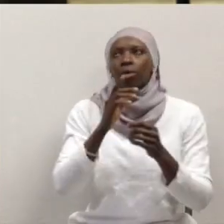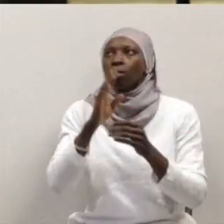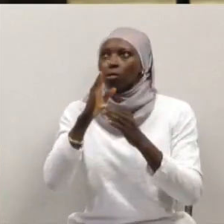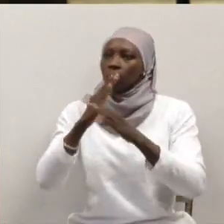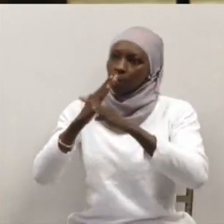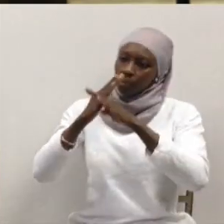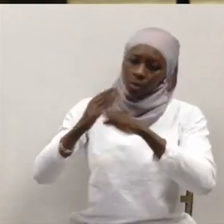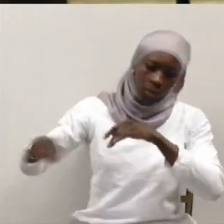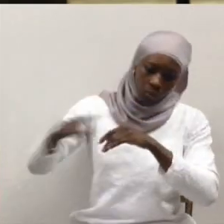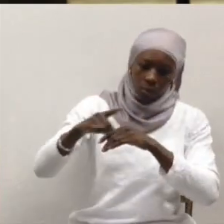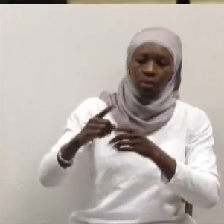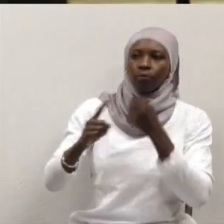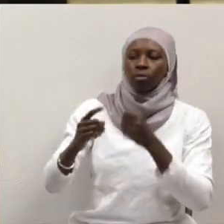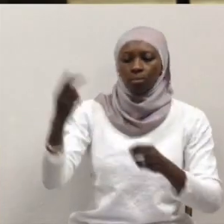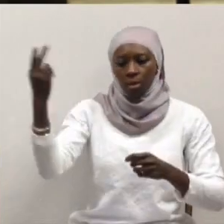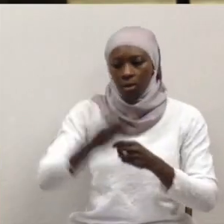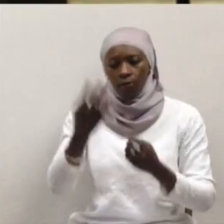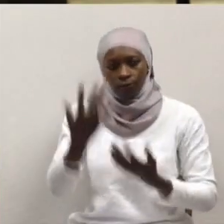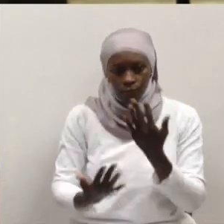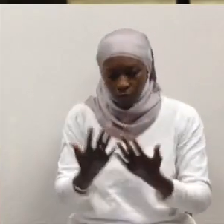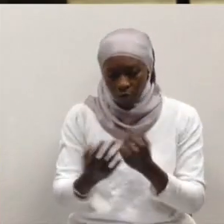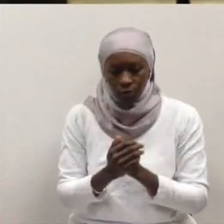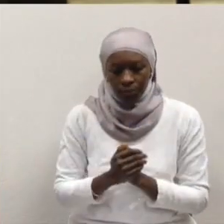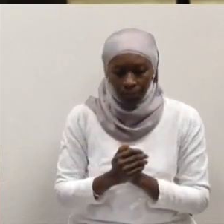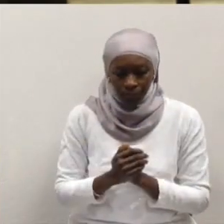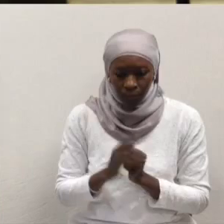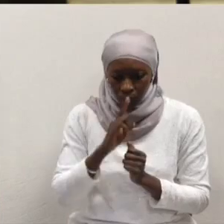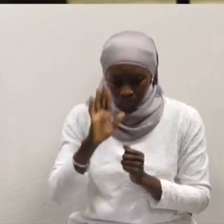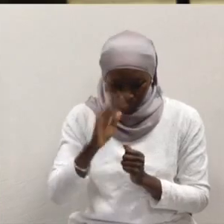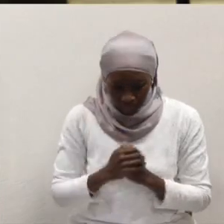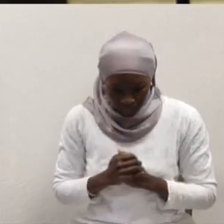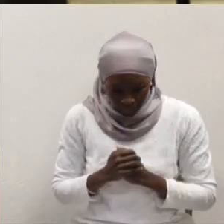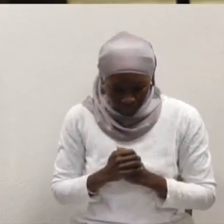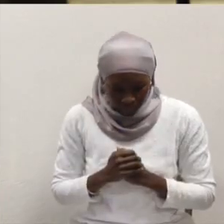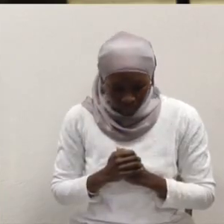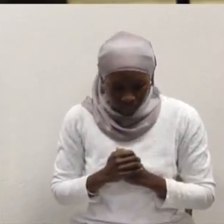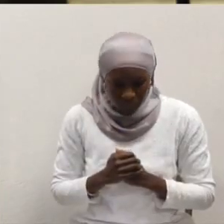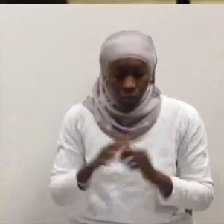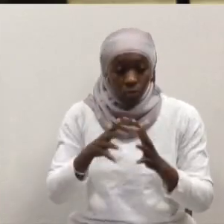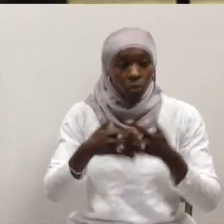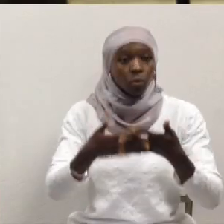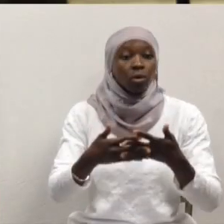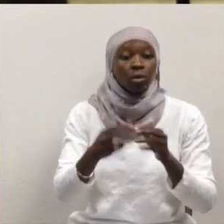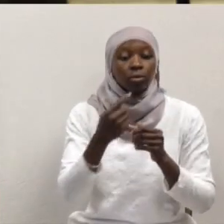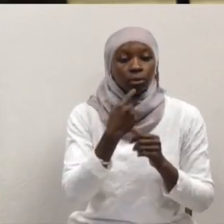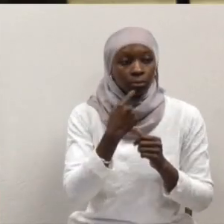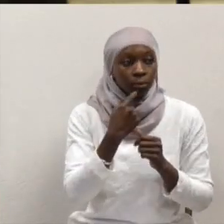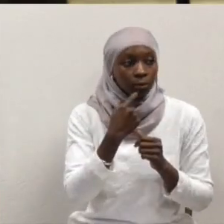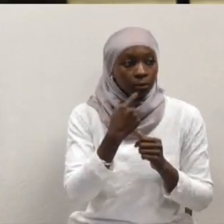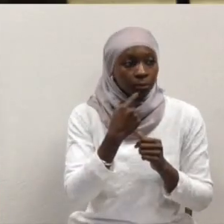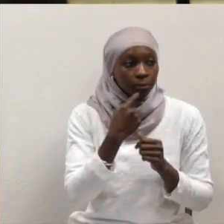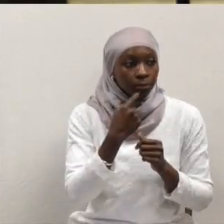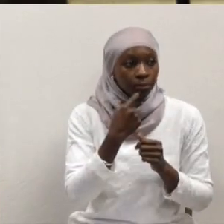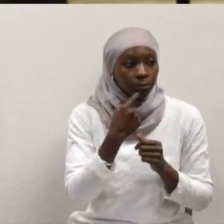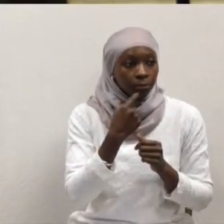the Quran secures the position for the believers, men and women, the Quran announces the